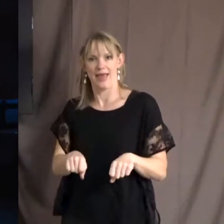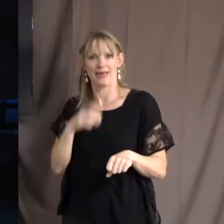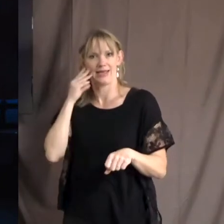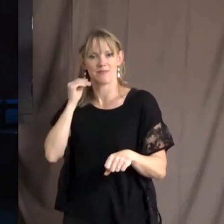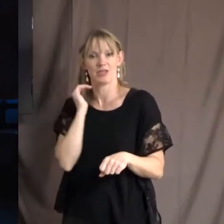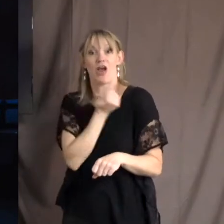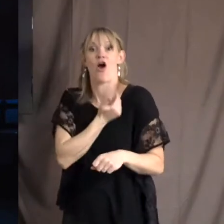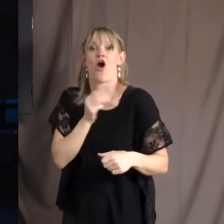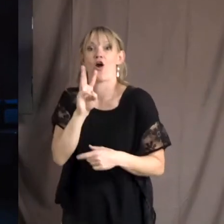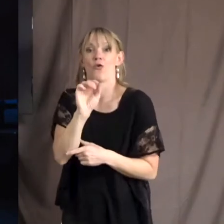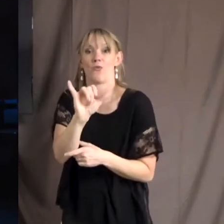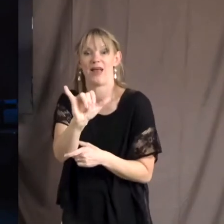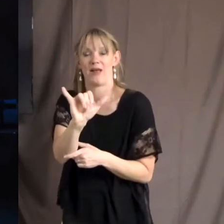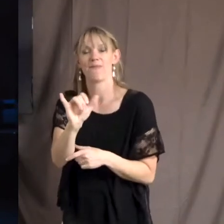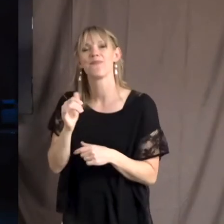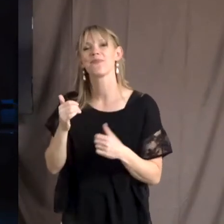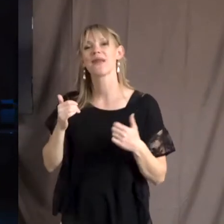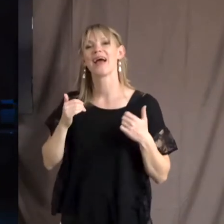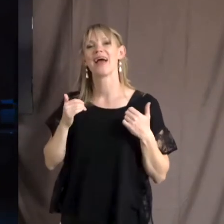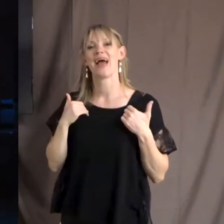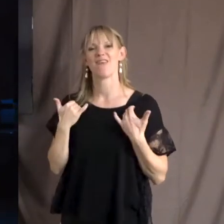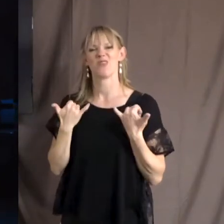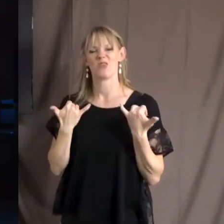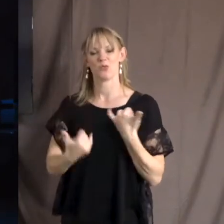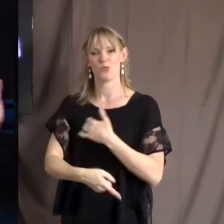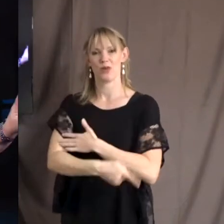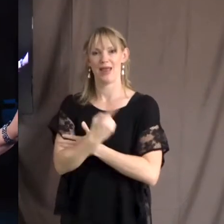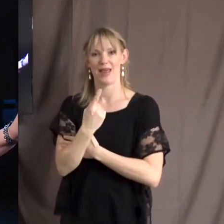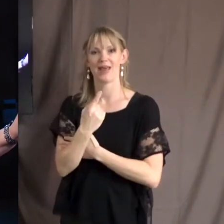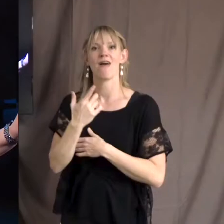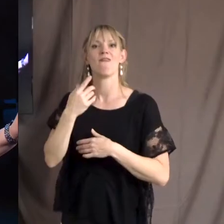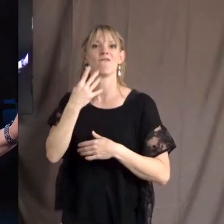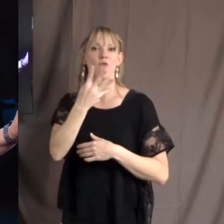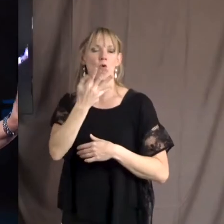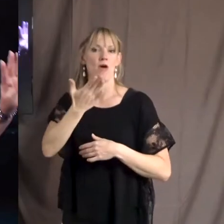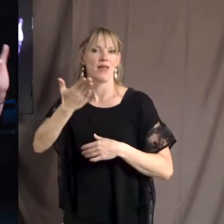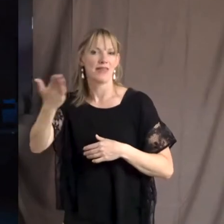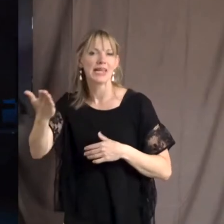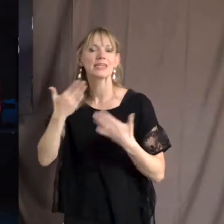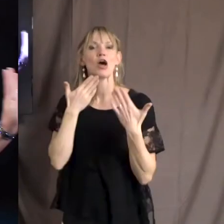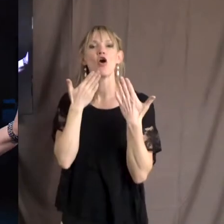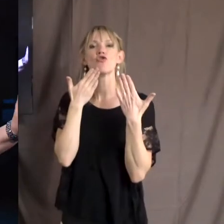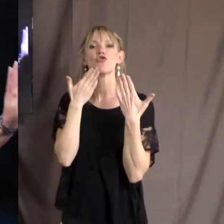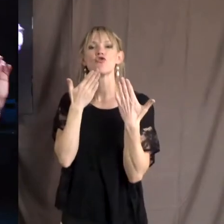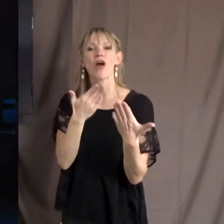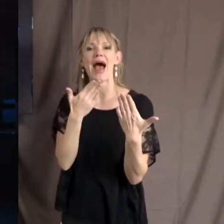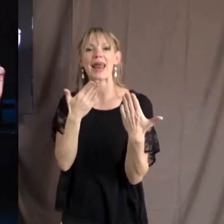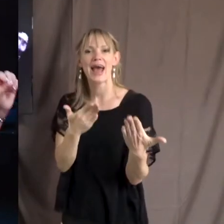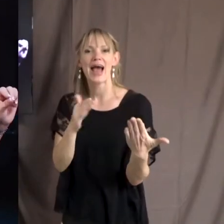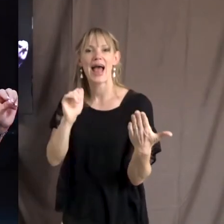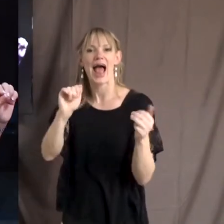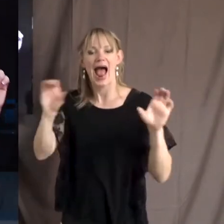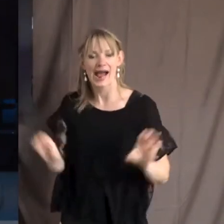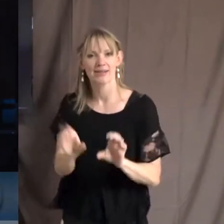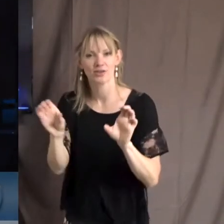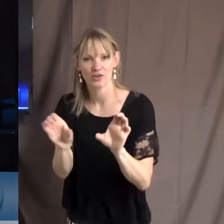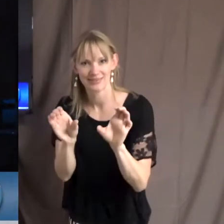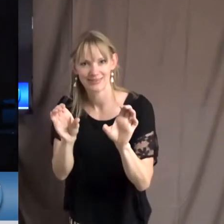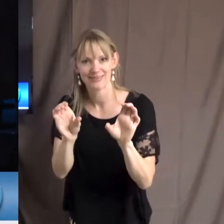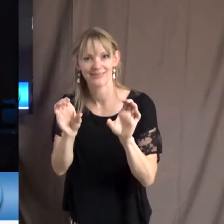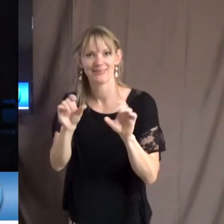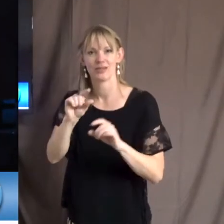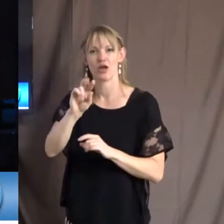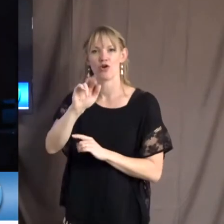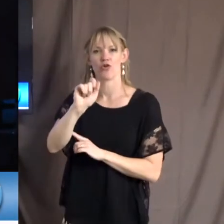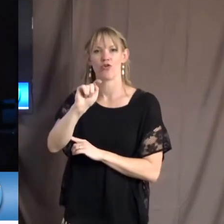so I've brought 4 things today that I call grata actions that we can consider this week as we